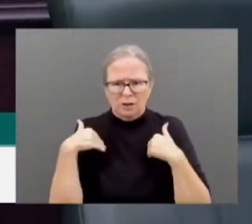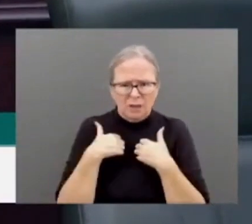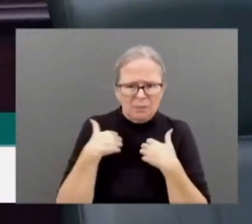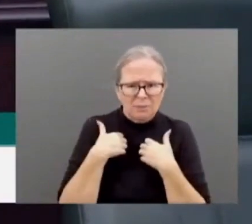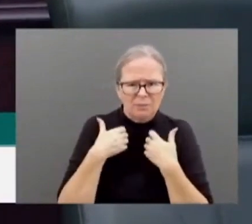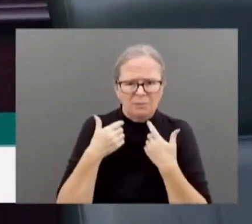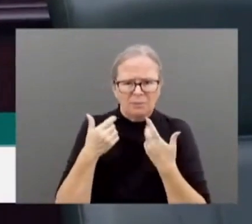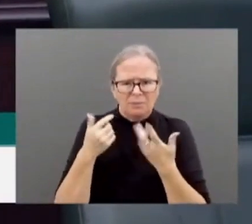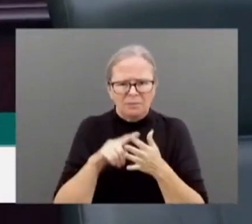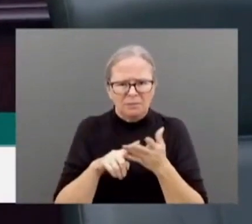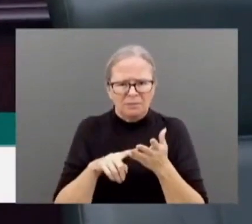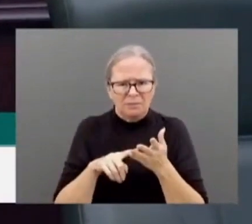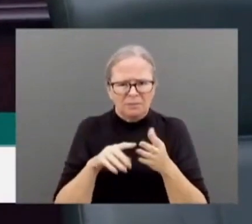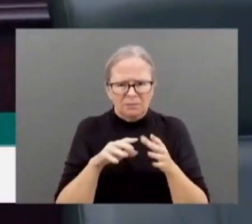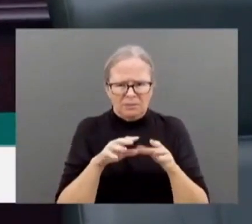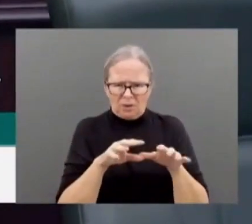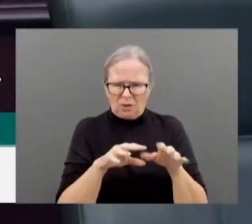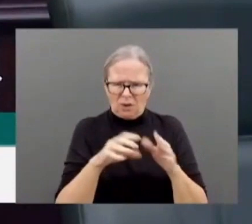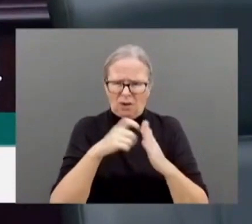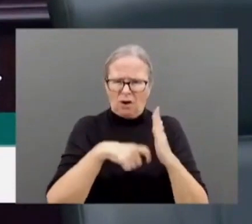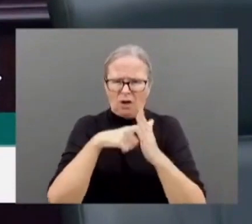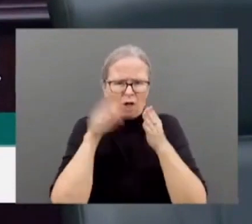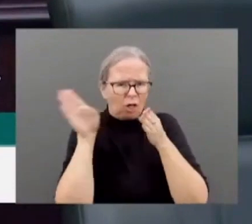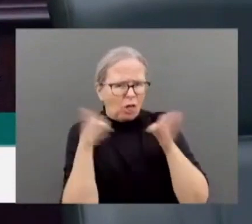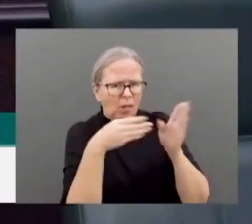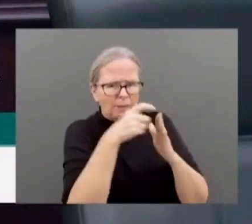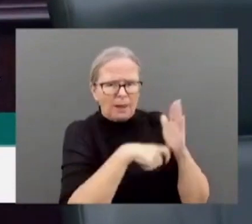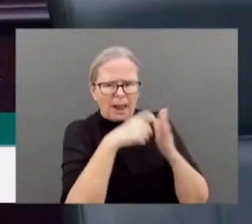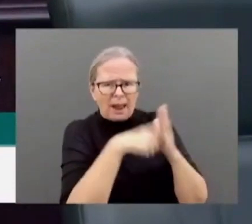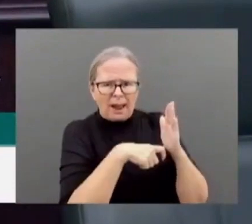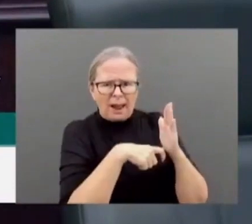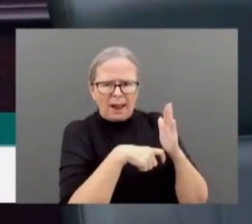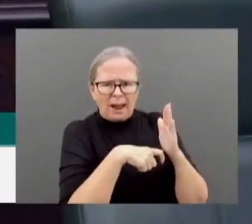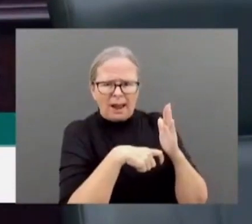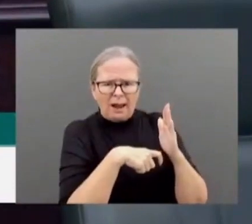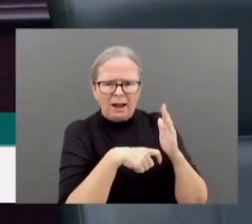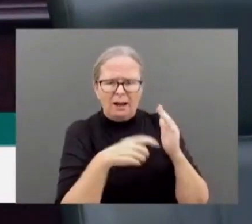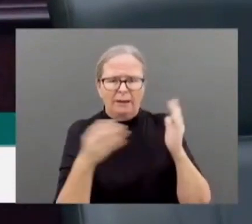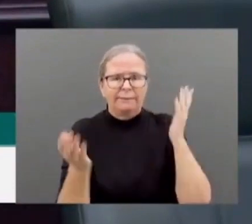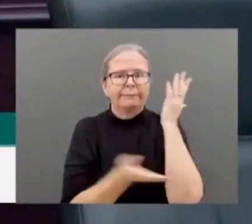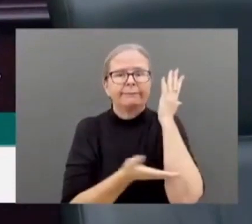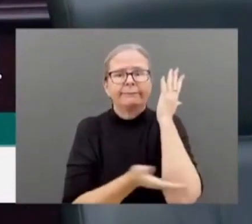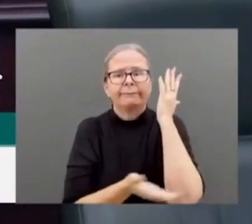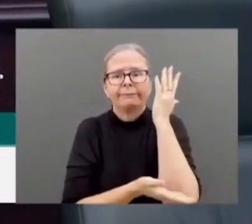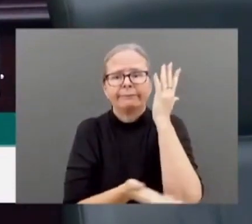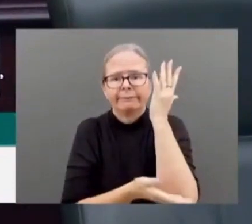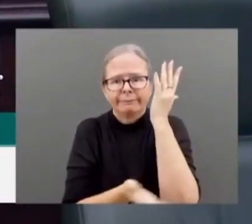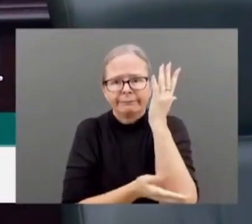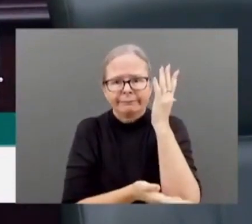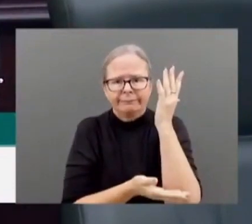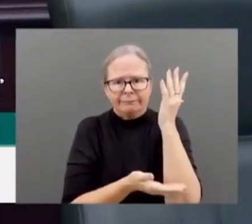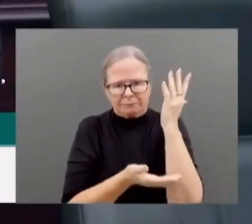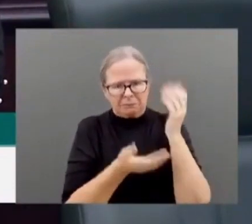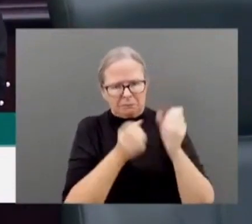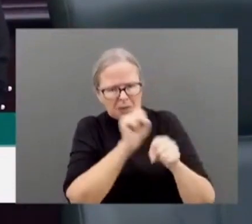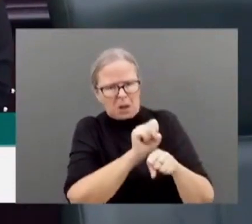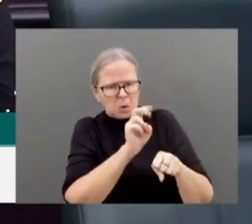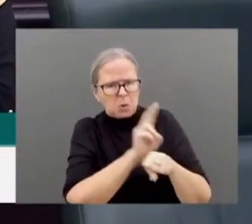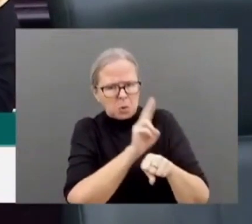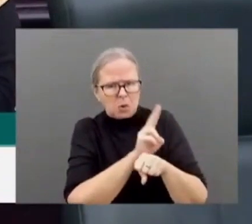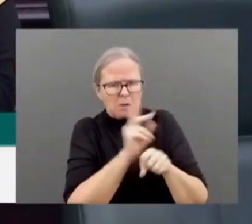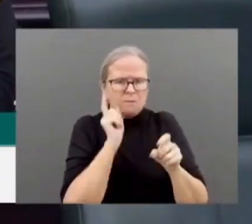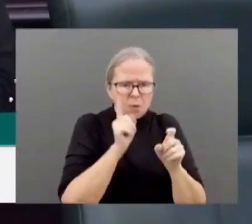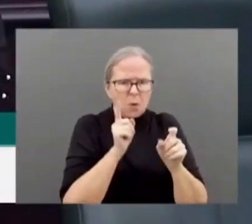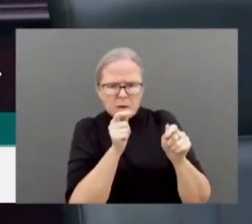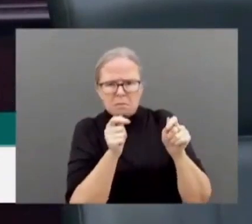practices on the Eastern Slopes could be designed to protect our communities from wildfire, drought, and flood, but it isn't planned that way. Rather